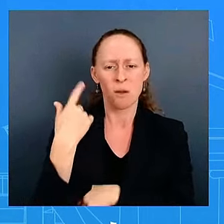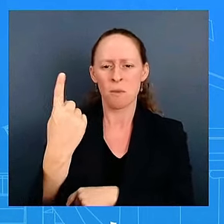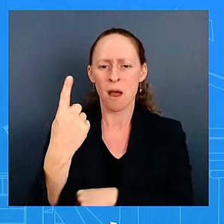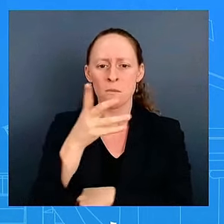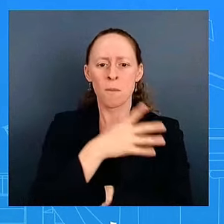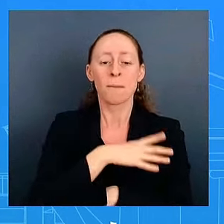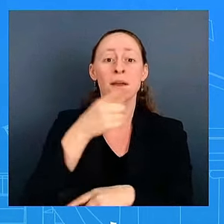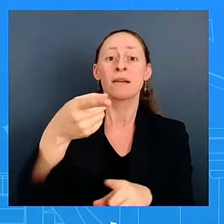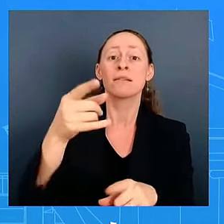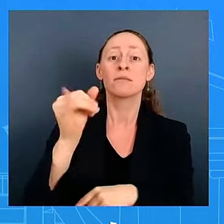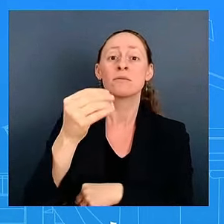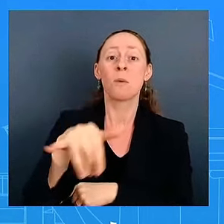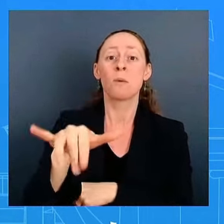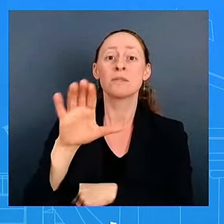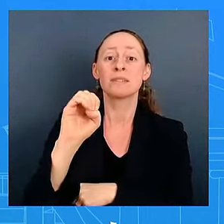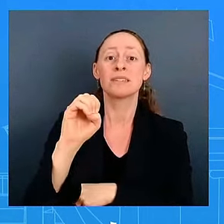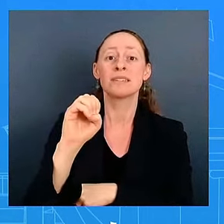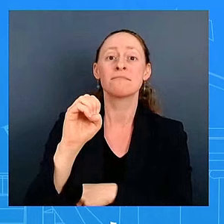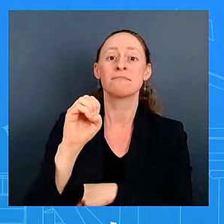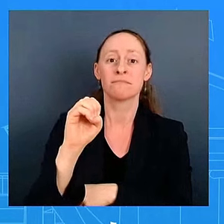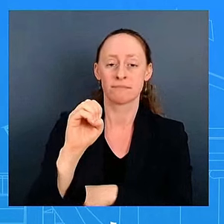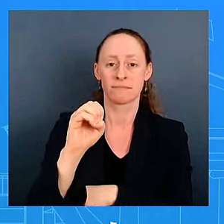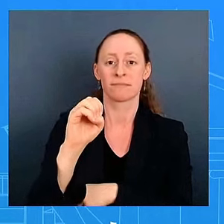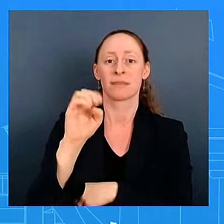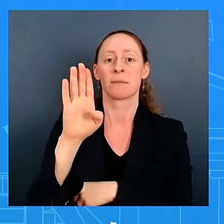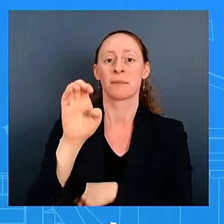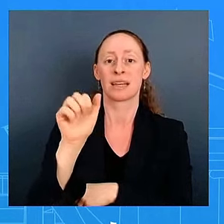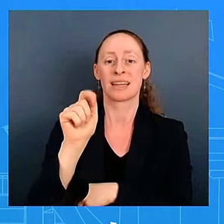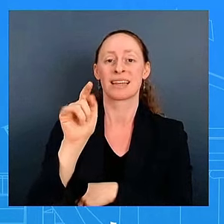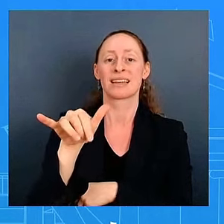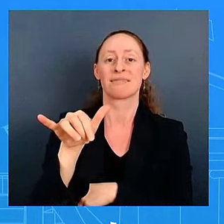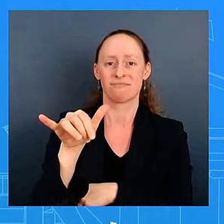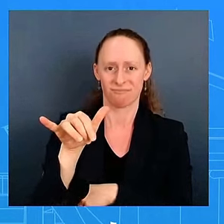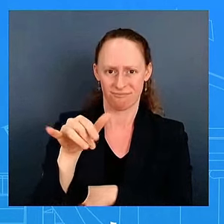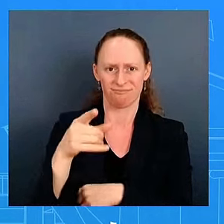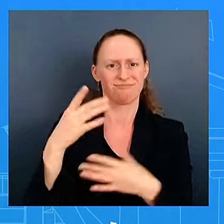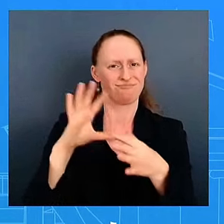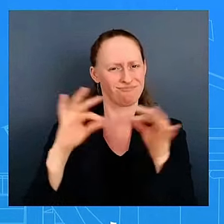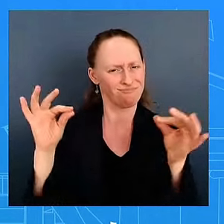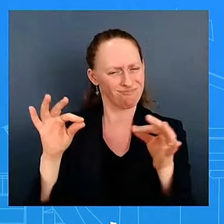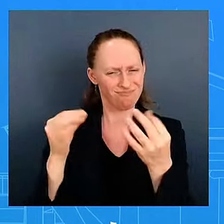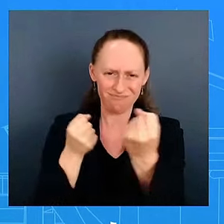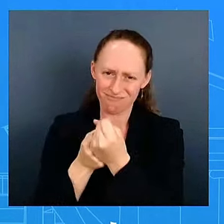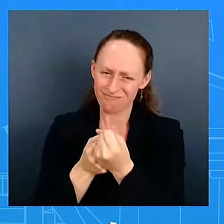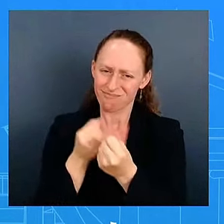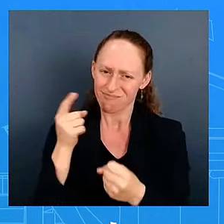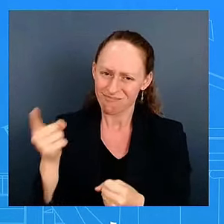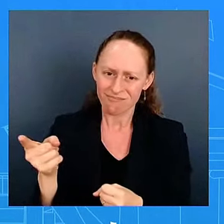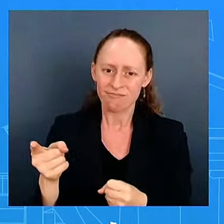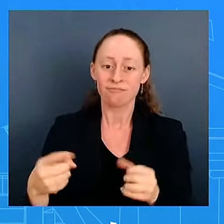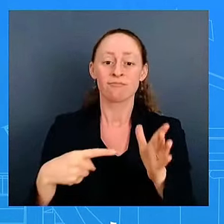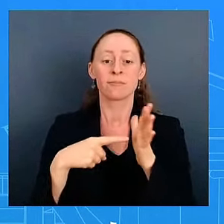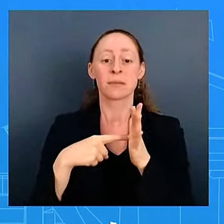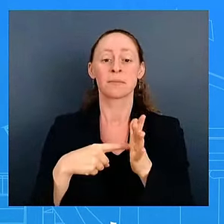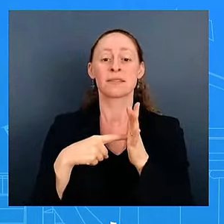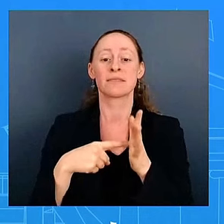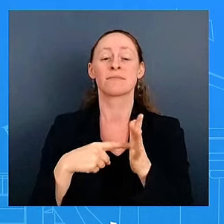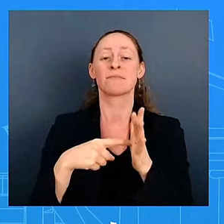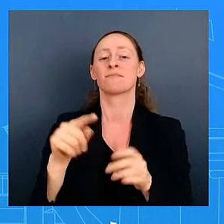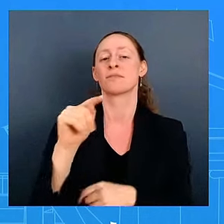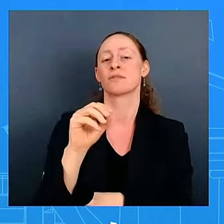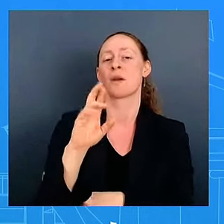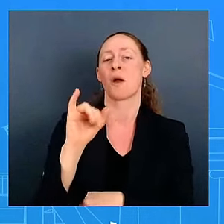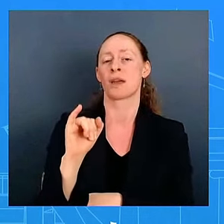well. The president was very responsive. Representative Troy Carter, who's also a member of the CBC, he was elated to